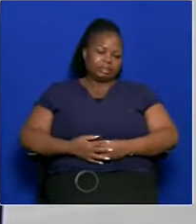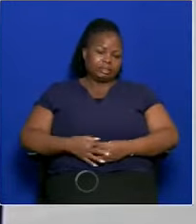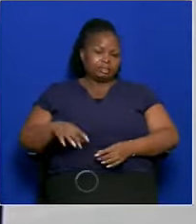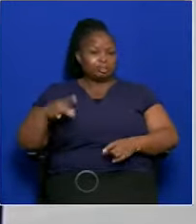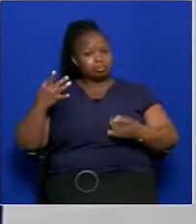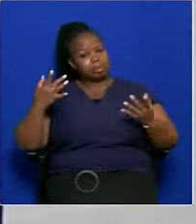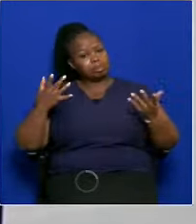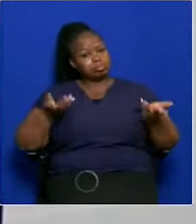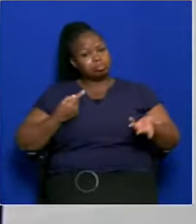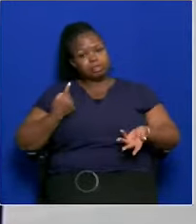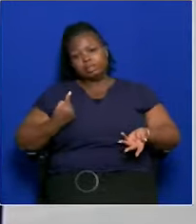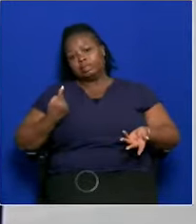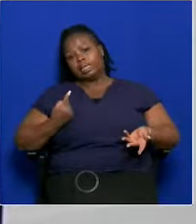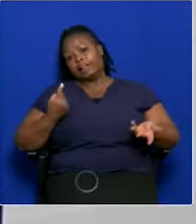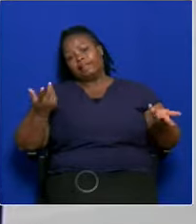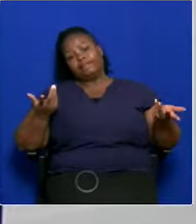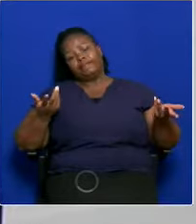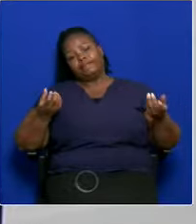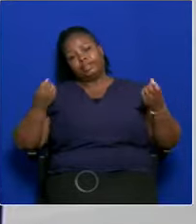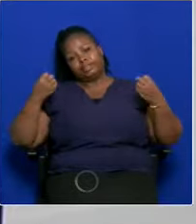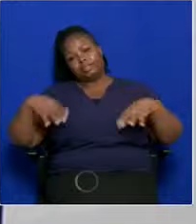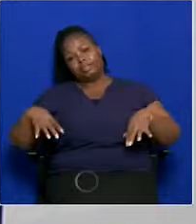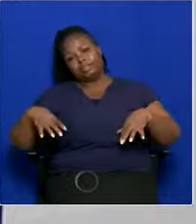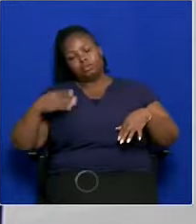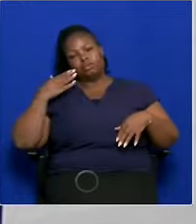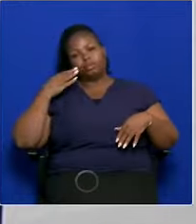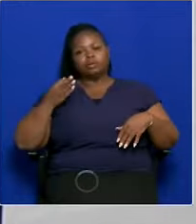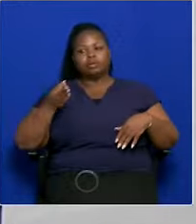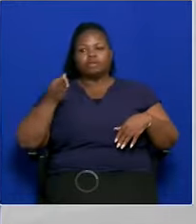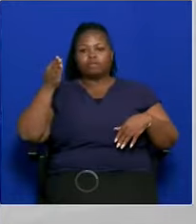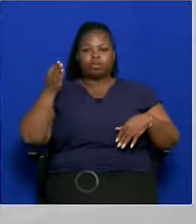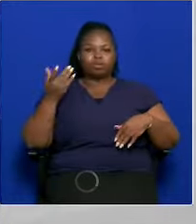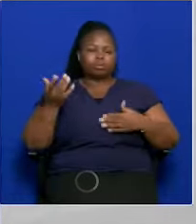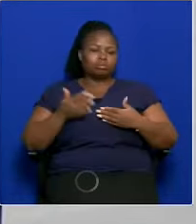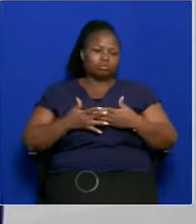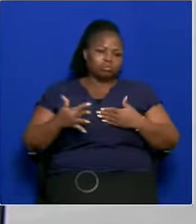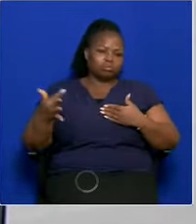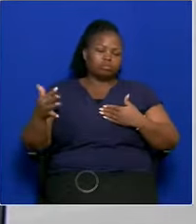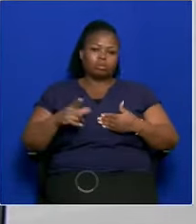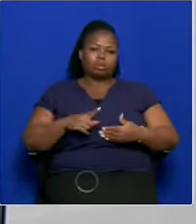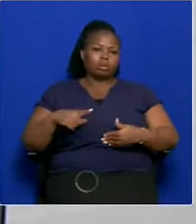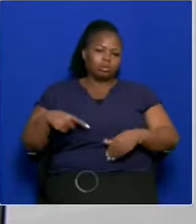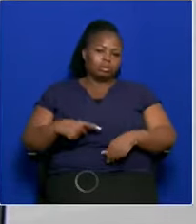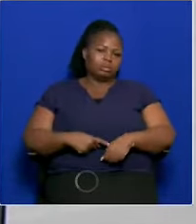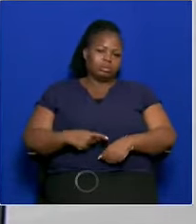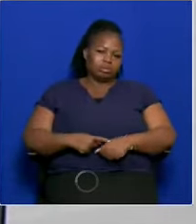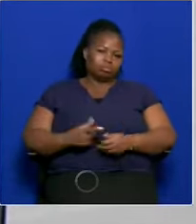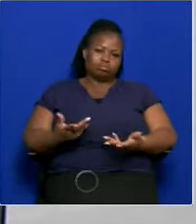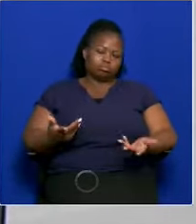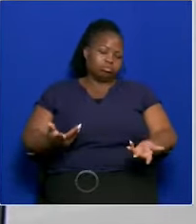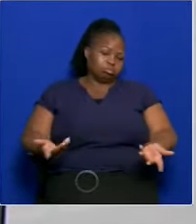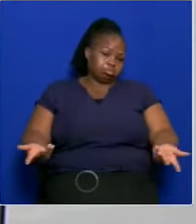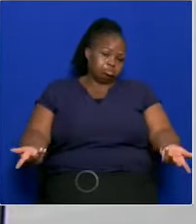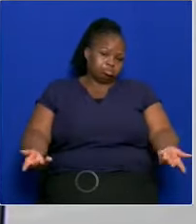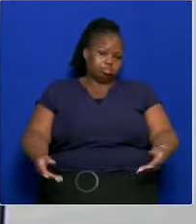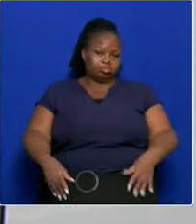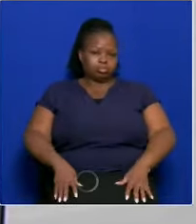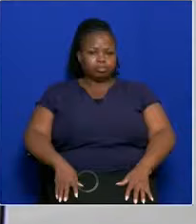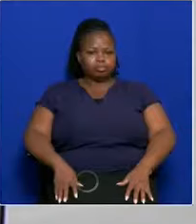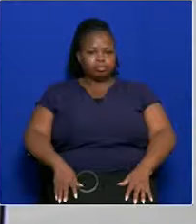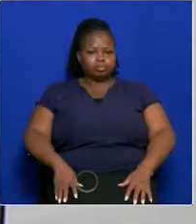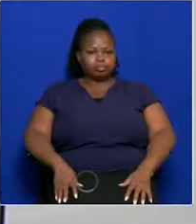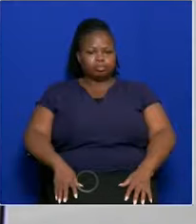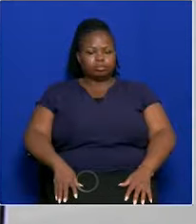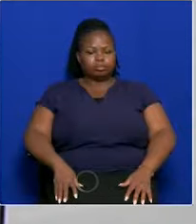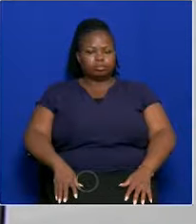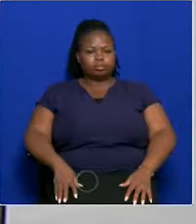itself when I forward for a certain period. It is how it is set. And again, as